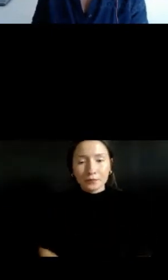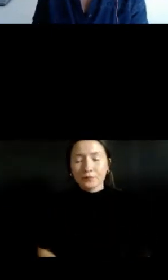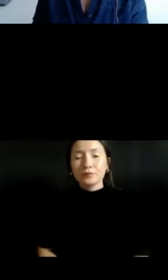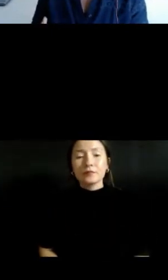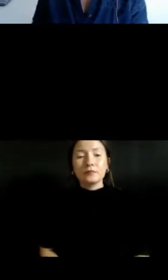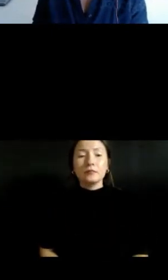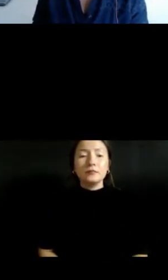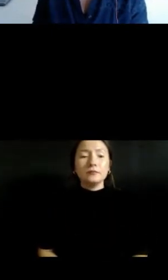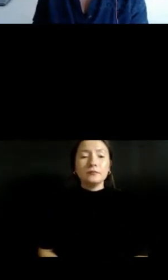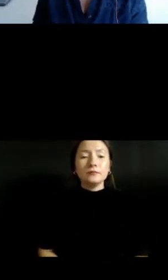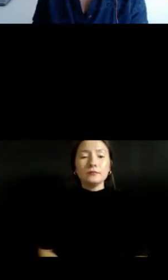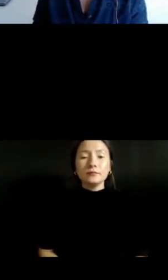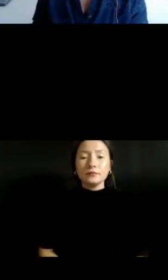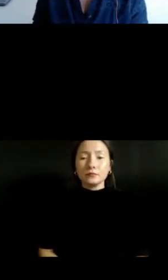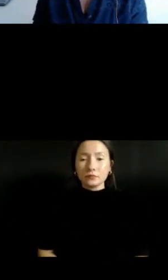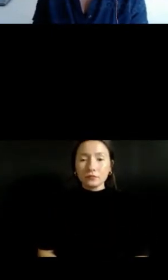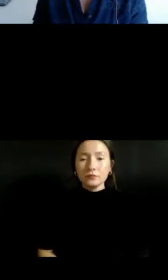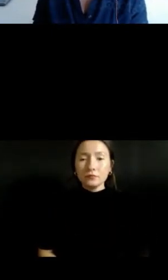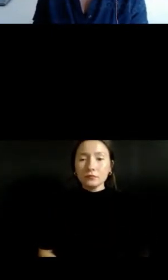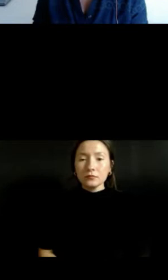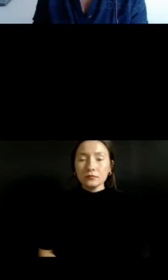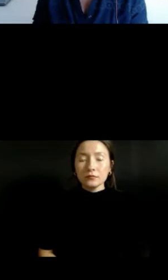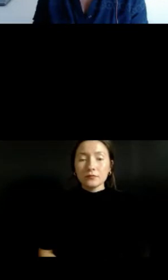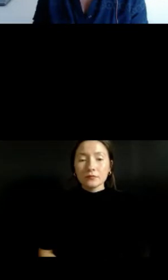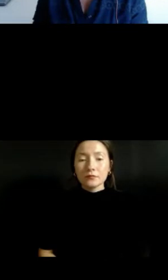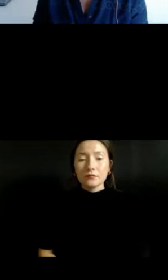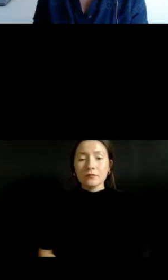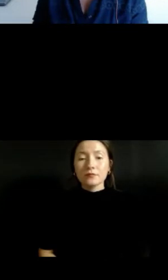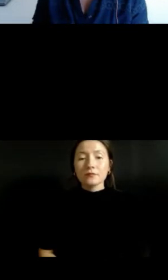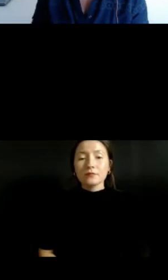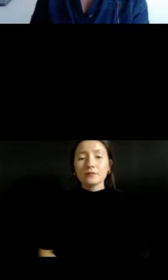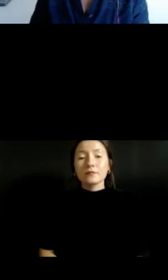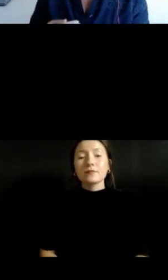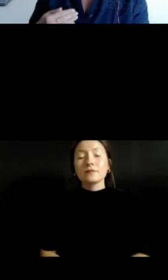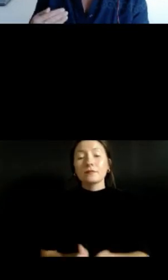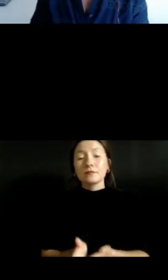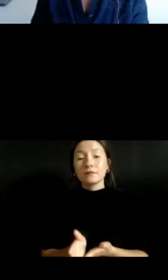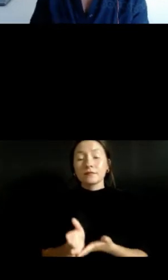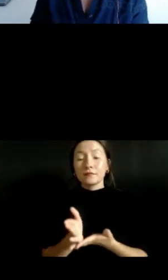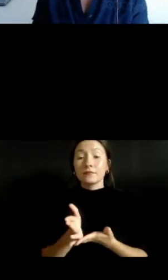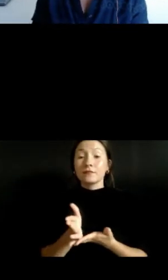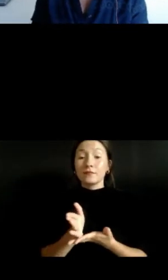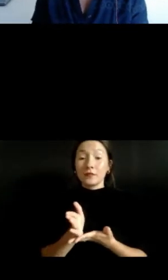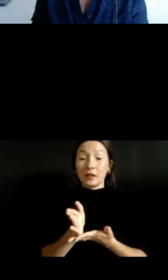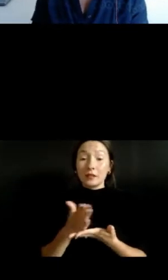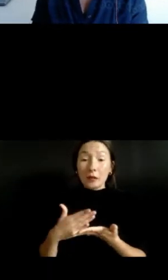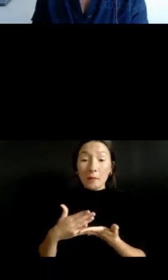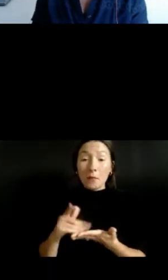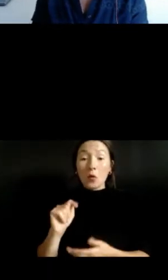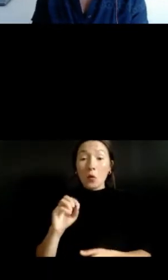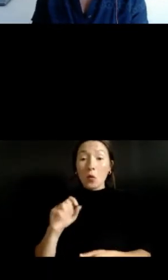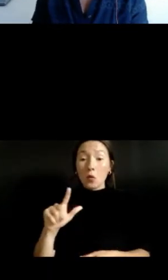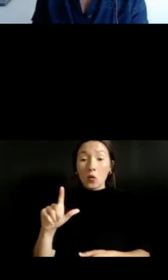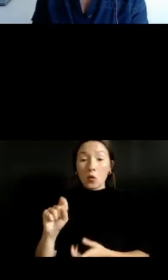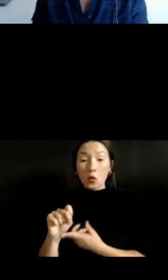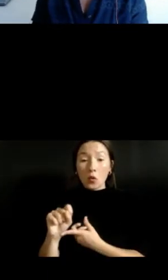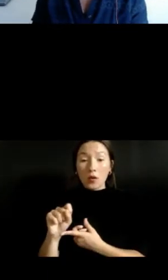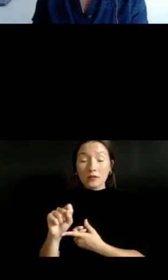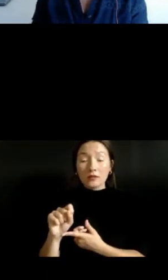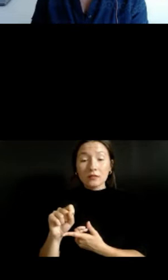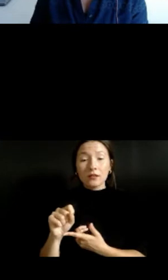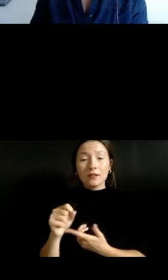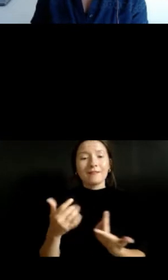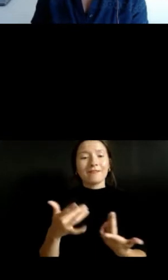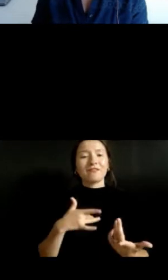content feel like this. And some can even make it feel like this. So even more difficult. But let's have a